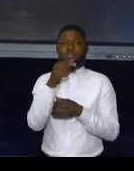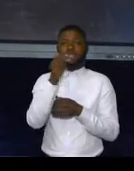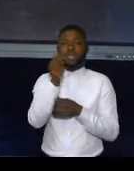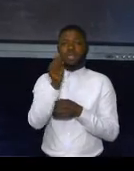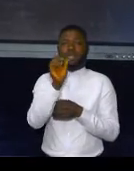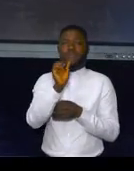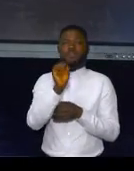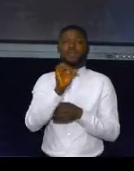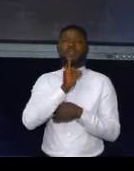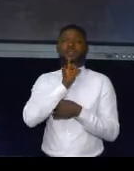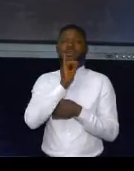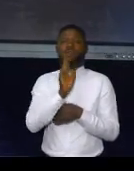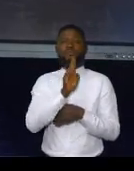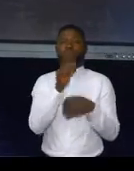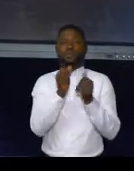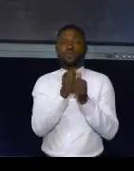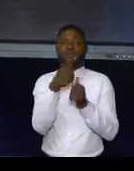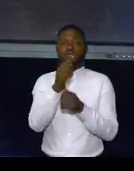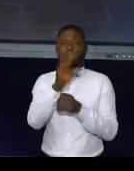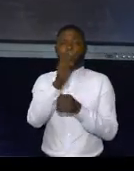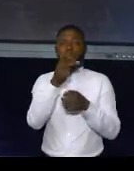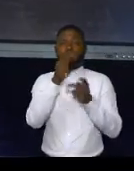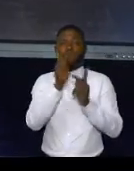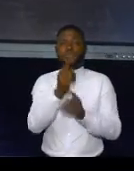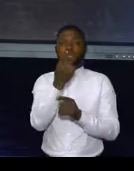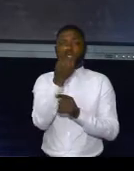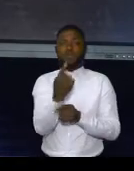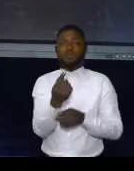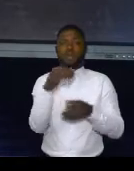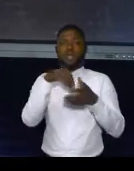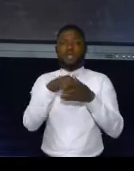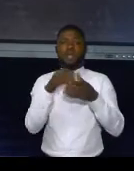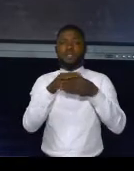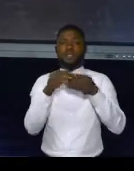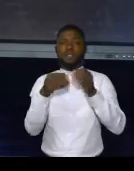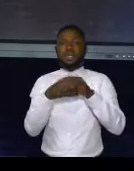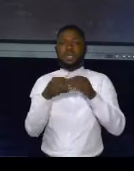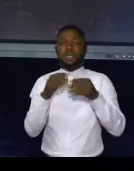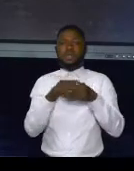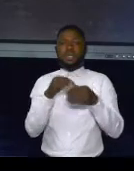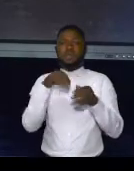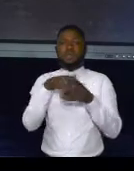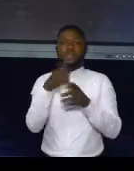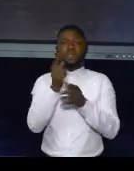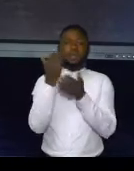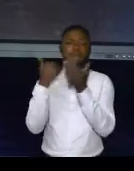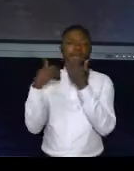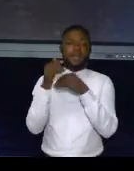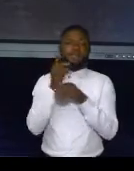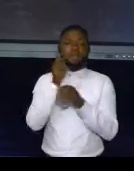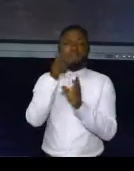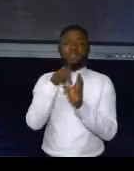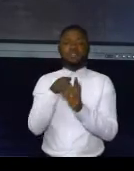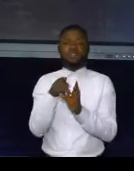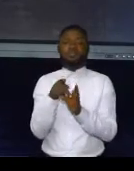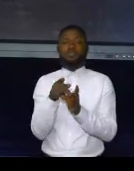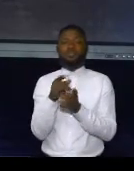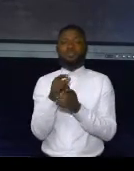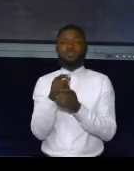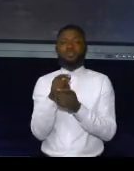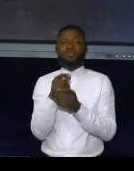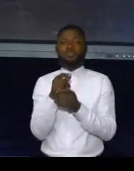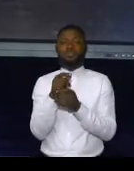H-A-S. Has. Has is used with the third person singular in sentences in the past